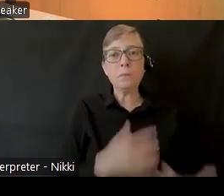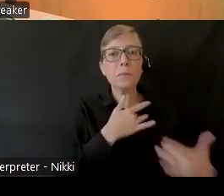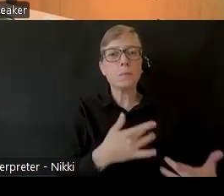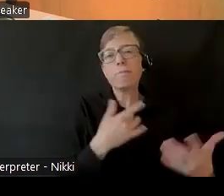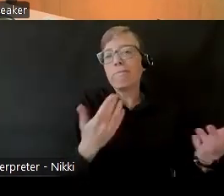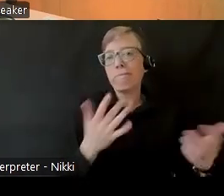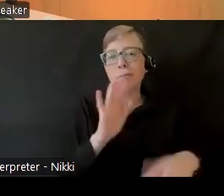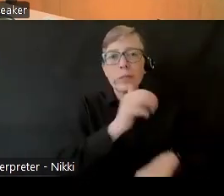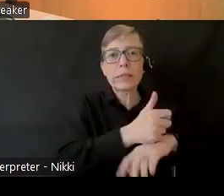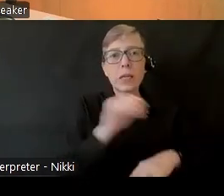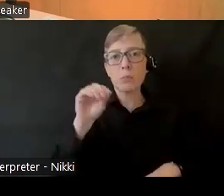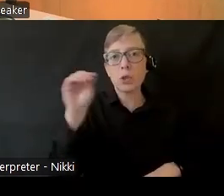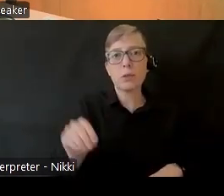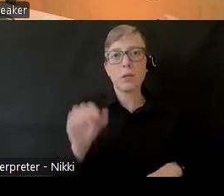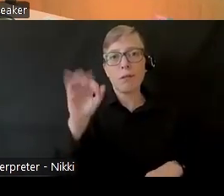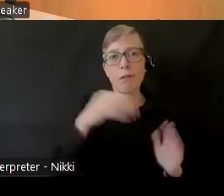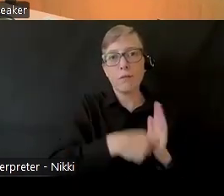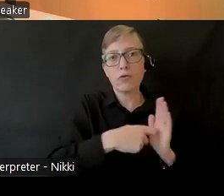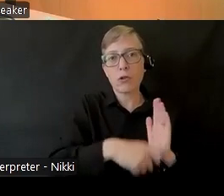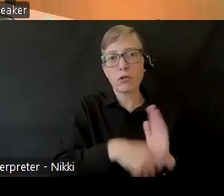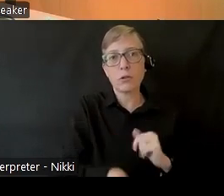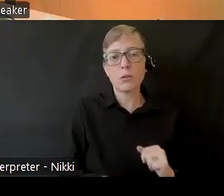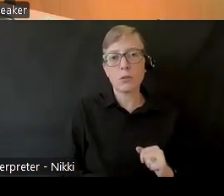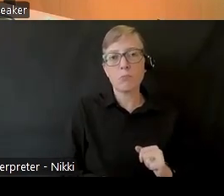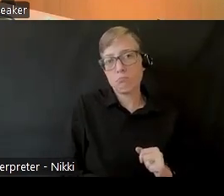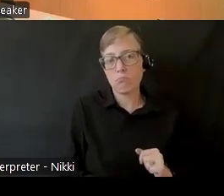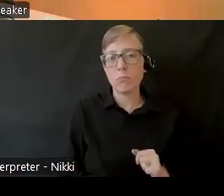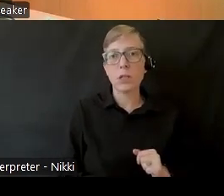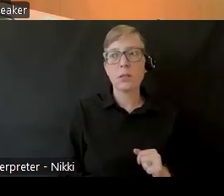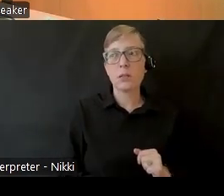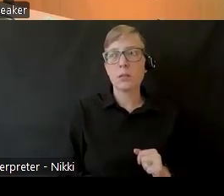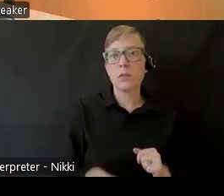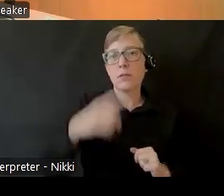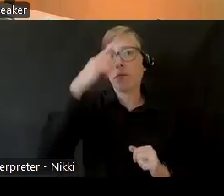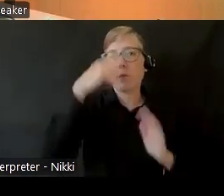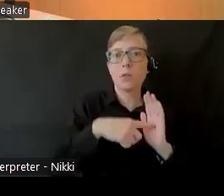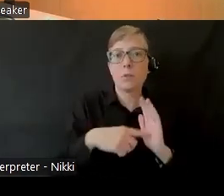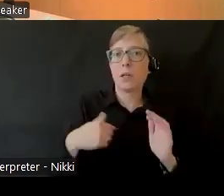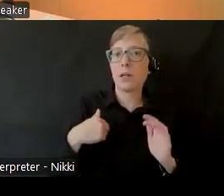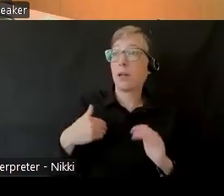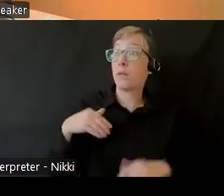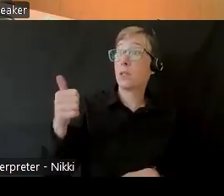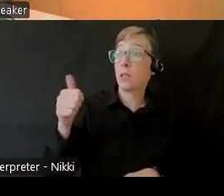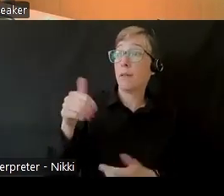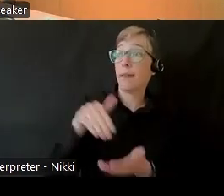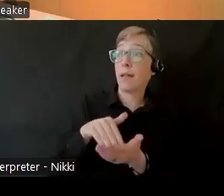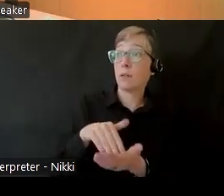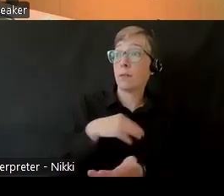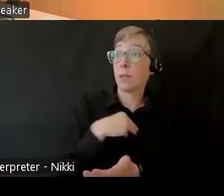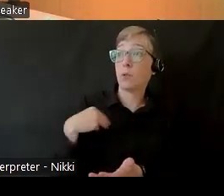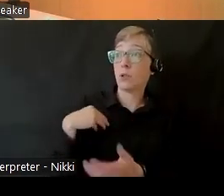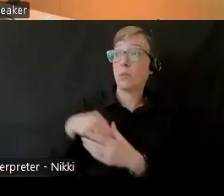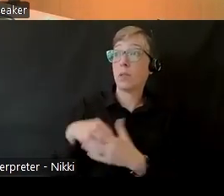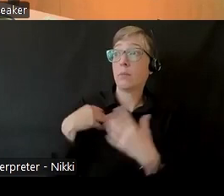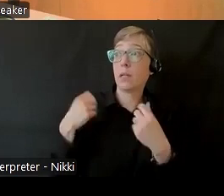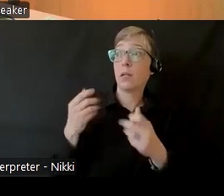charges. Say, hey, I'm gonna steer, I have 10,000 membership in my health plan. I'm gonna steer all my